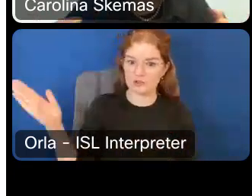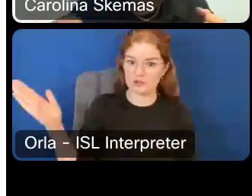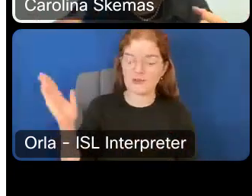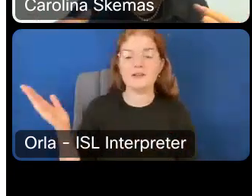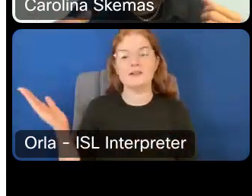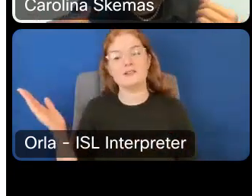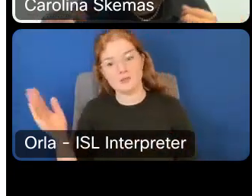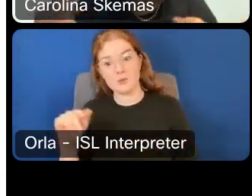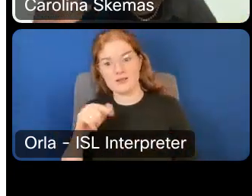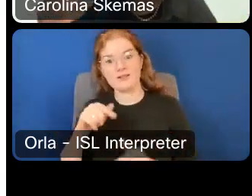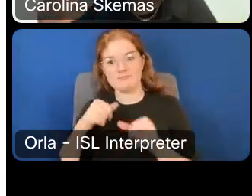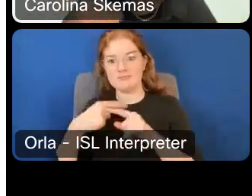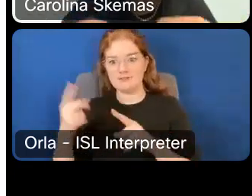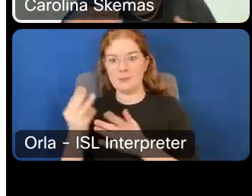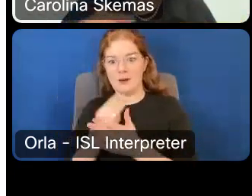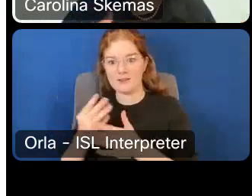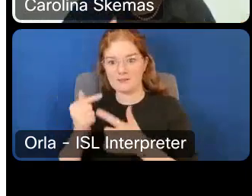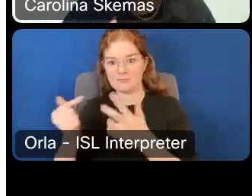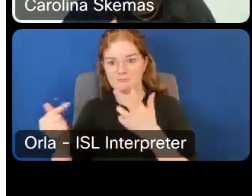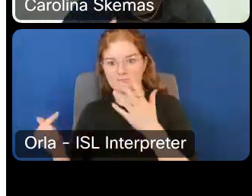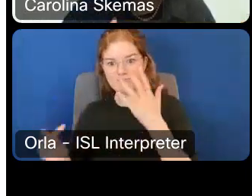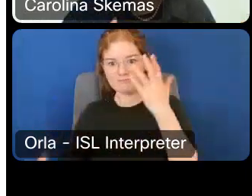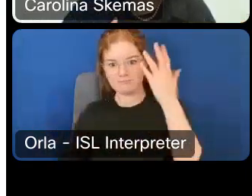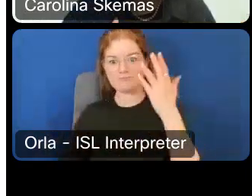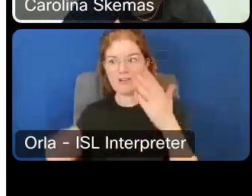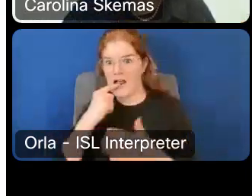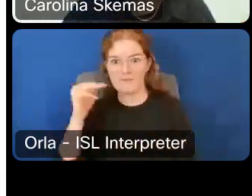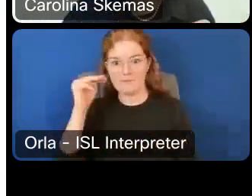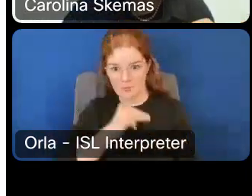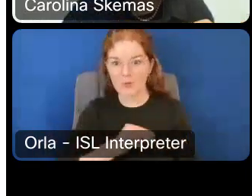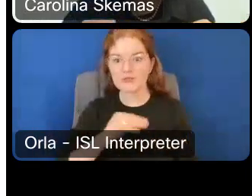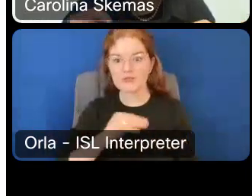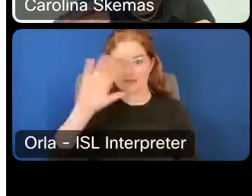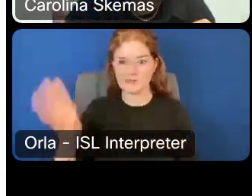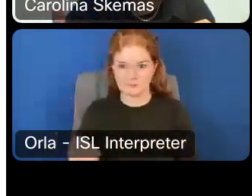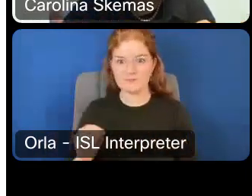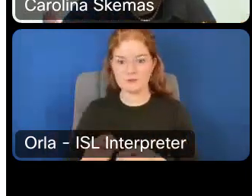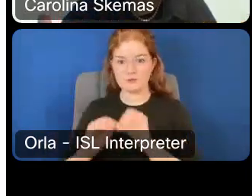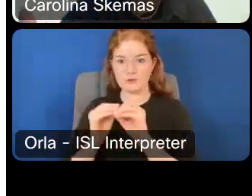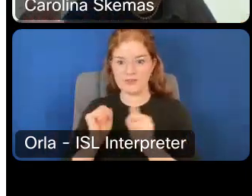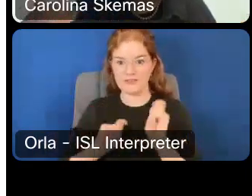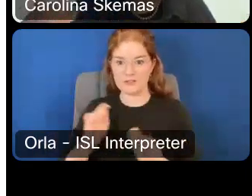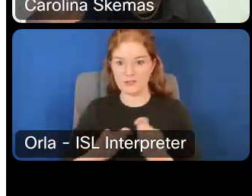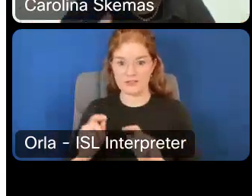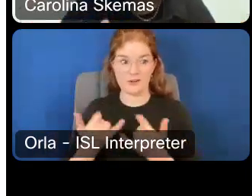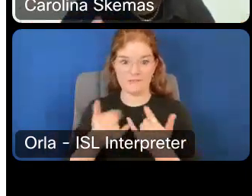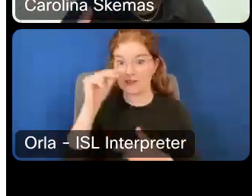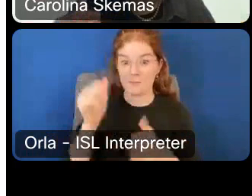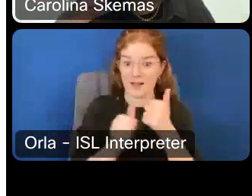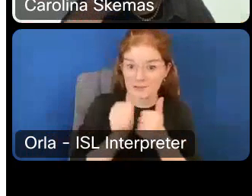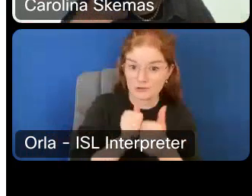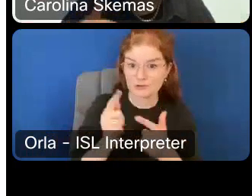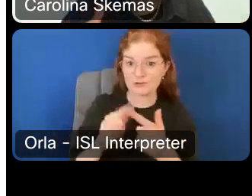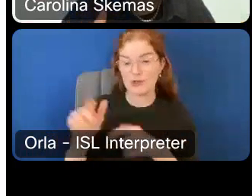service? So it has those kind of vital parts of a service encounter, which is usually actors,